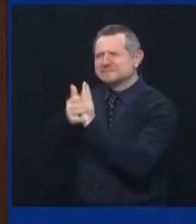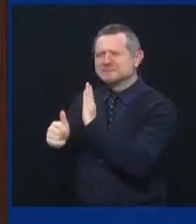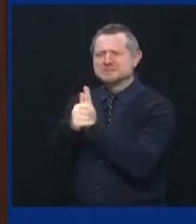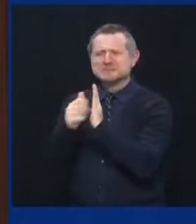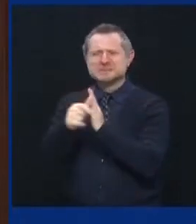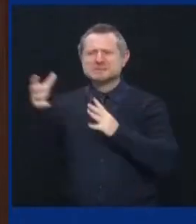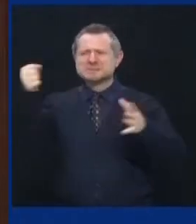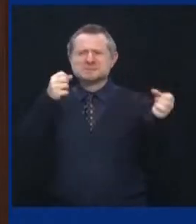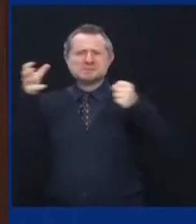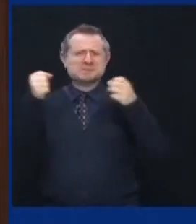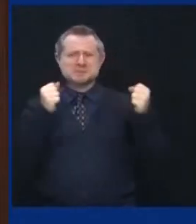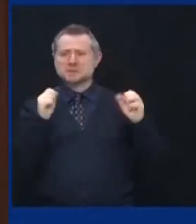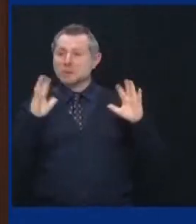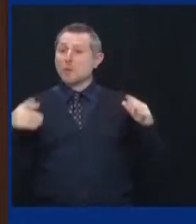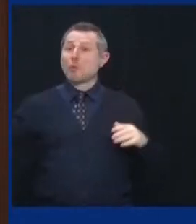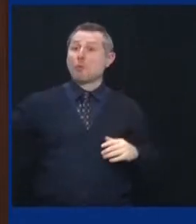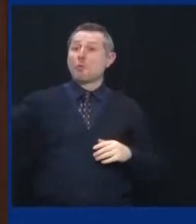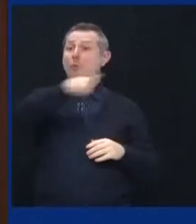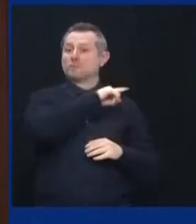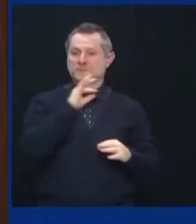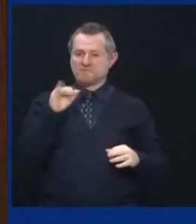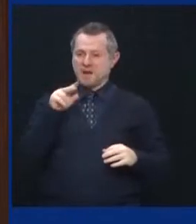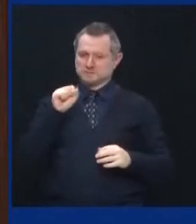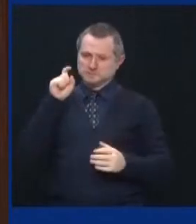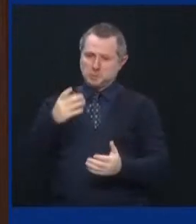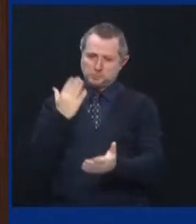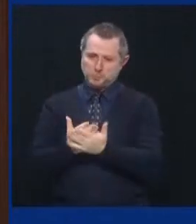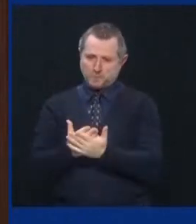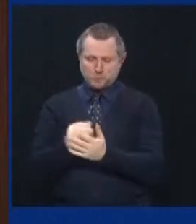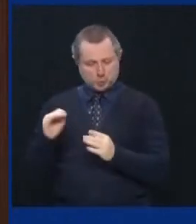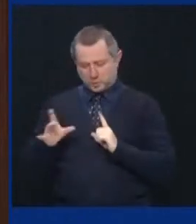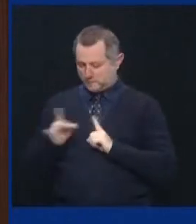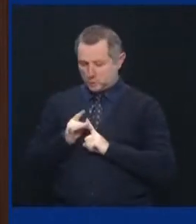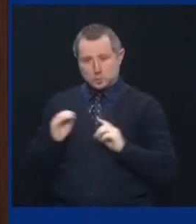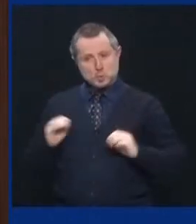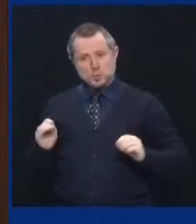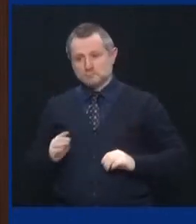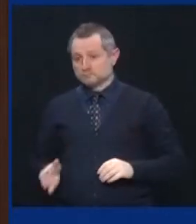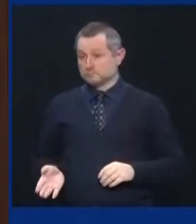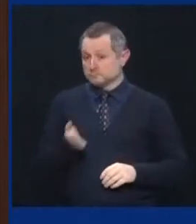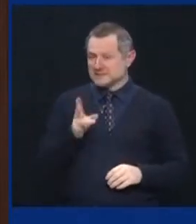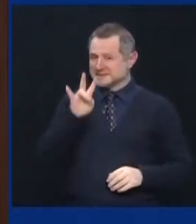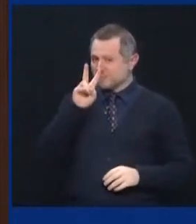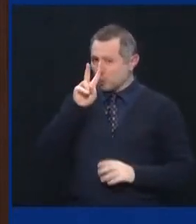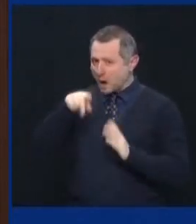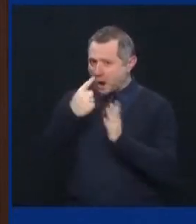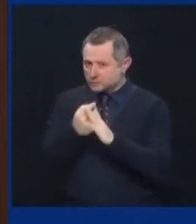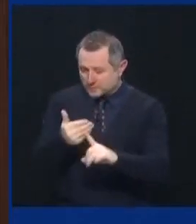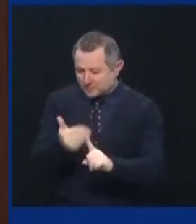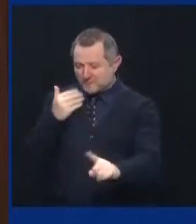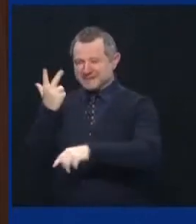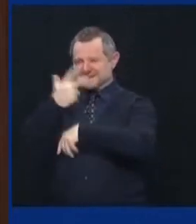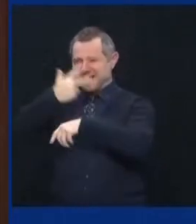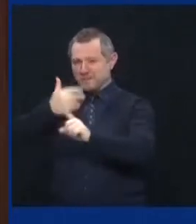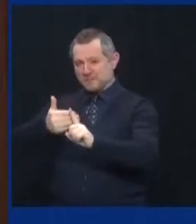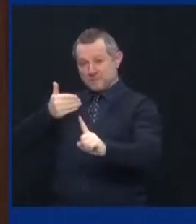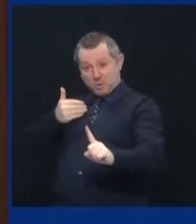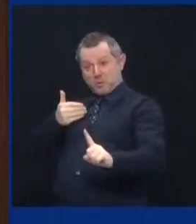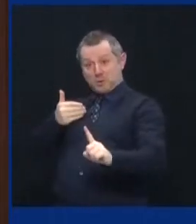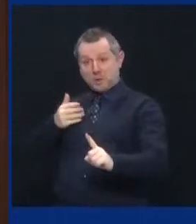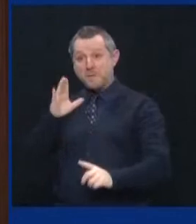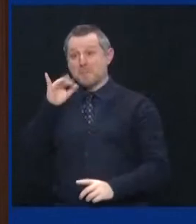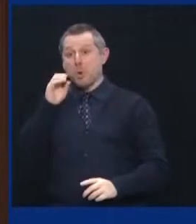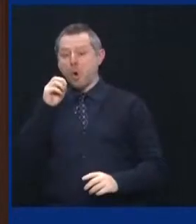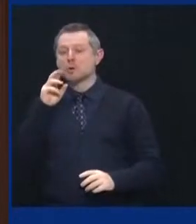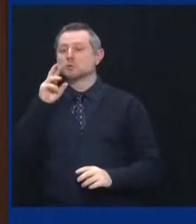mentioned, all fans would have to show a negative test 72 hours before. BioReference will be conducting tests in the 2